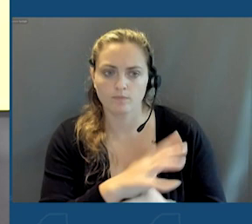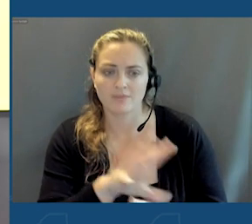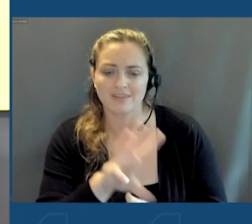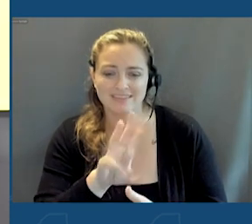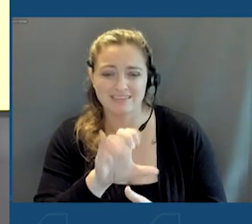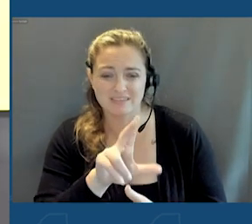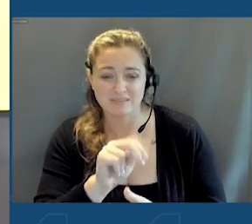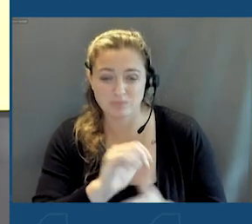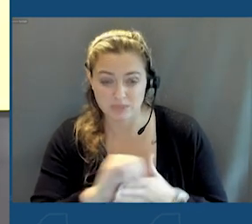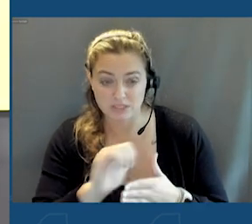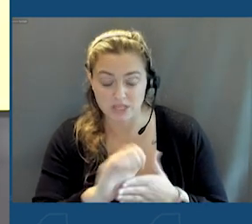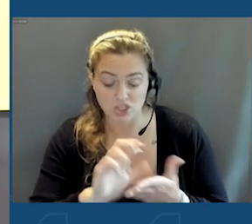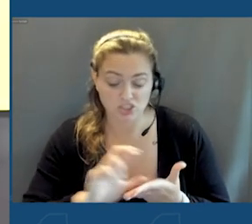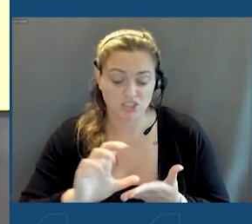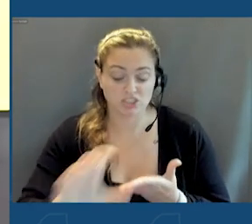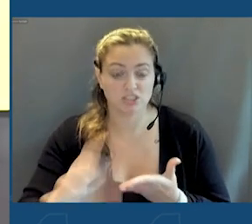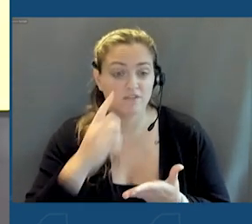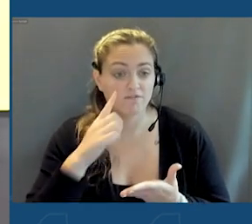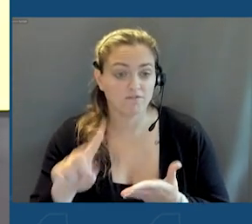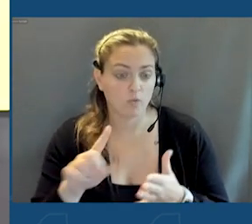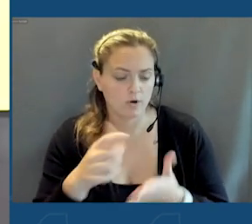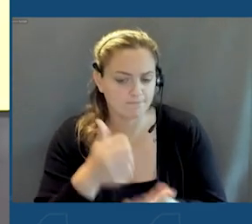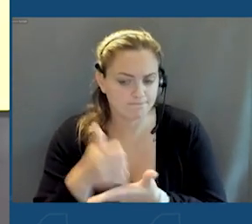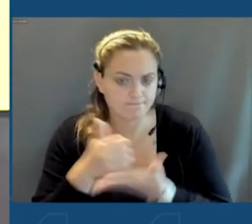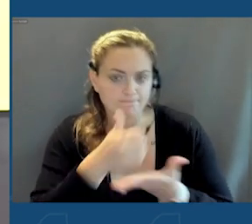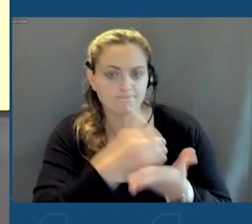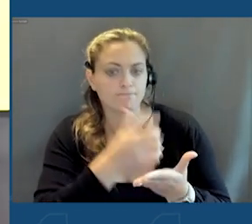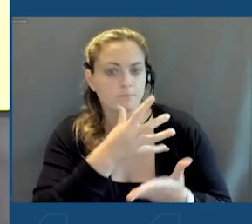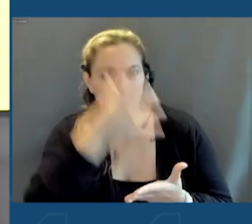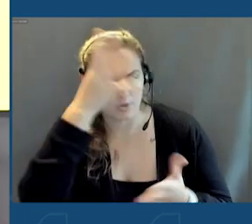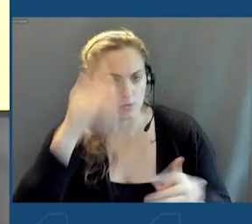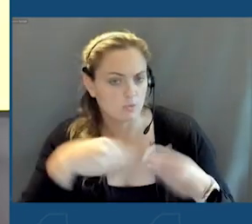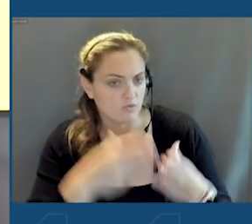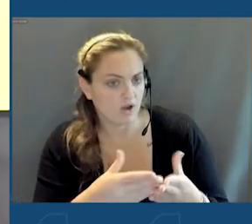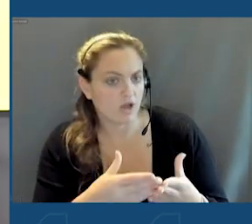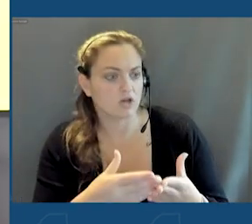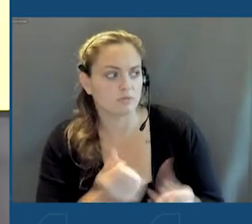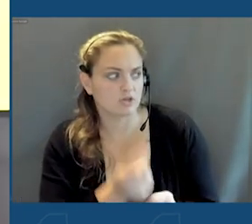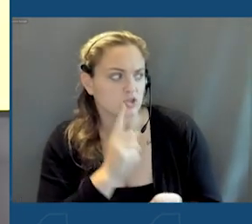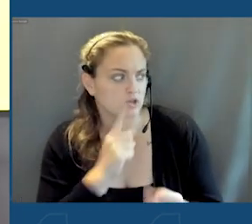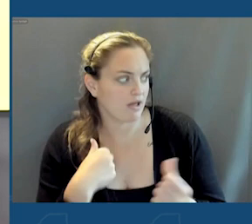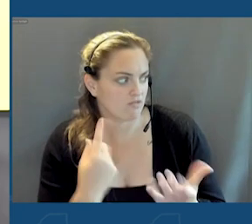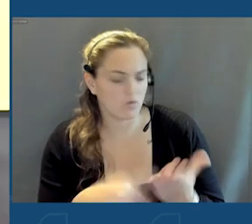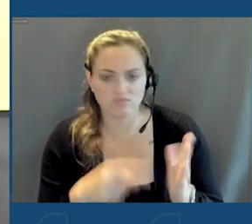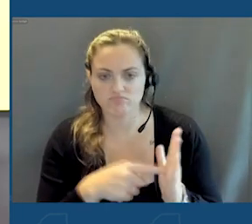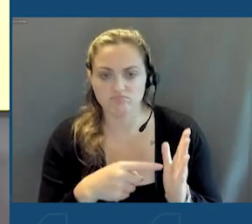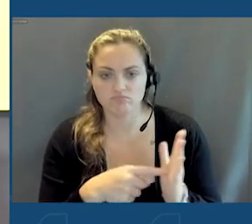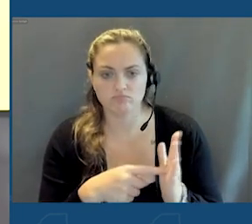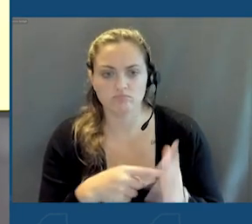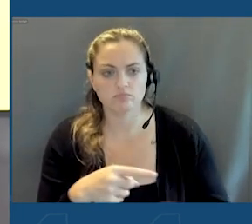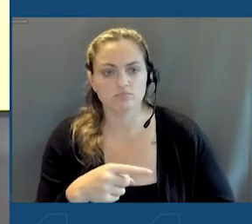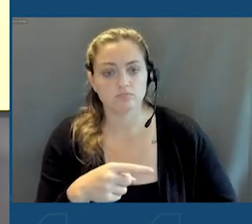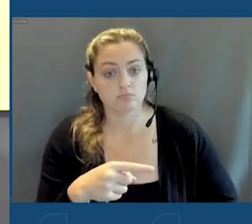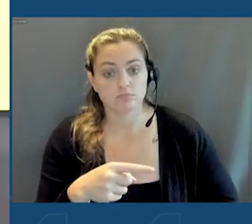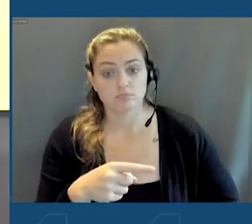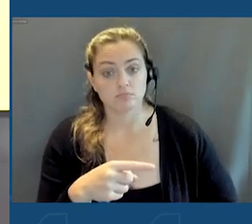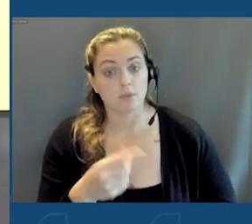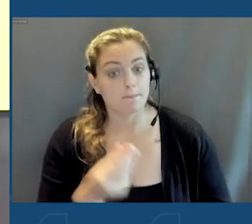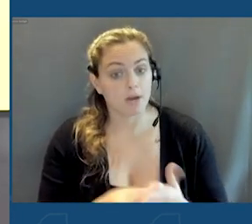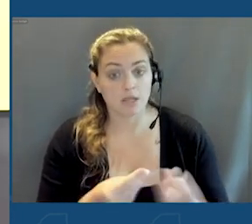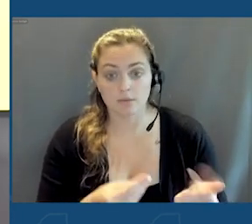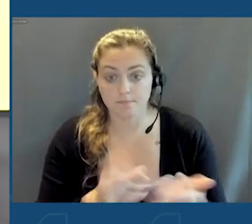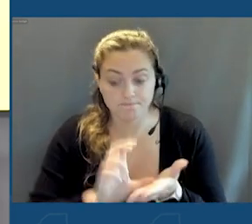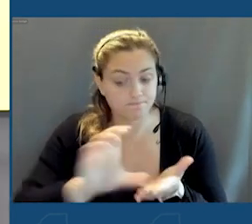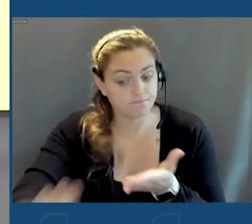billion toward helping parents and providers give our kids what they deserve. We put that money on the table. It is there.